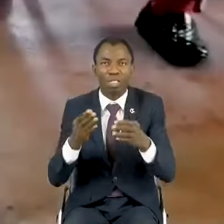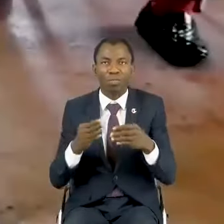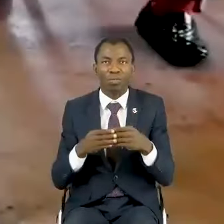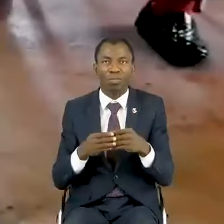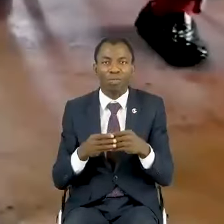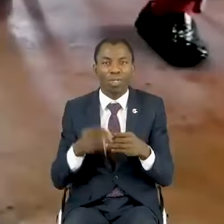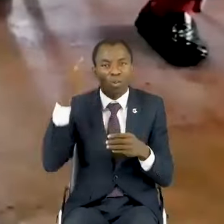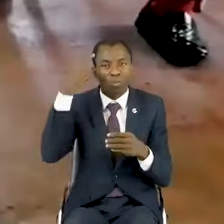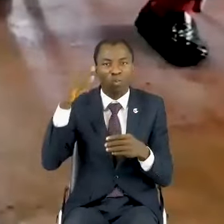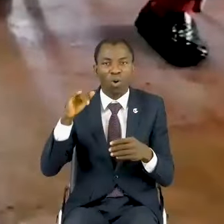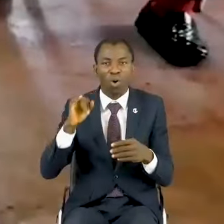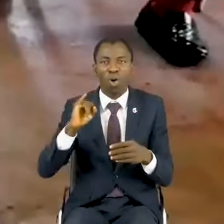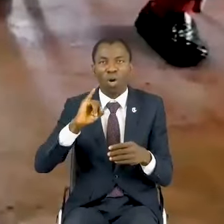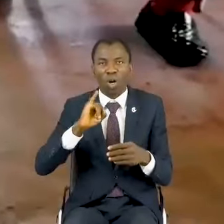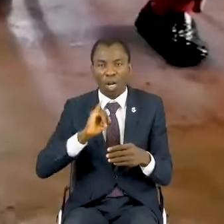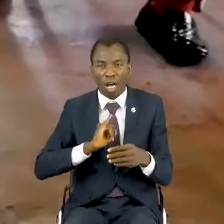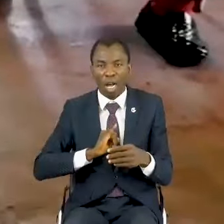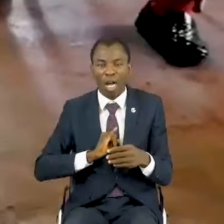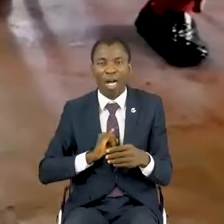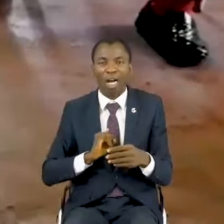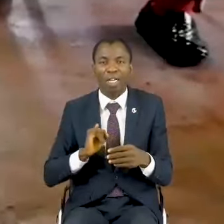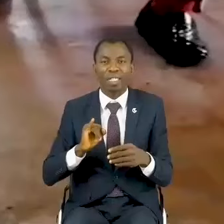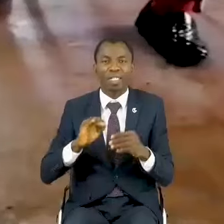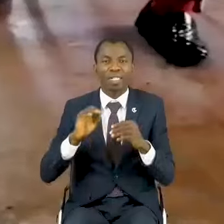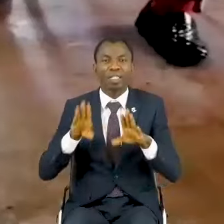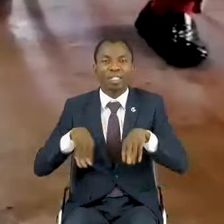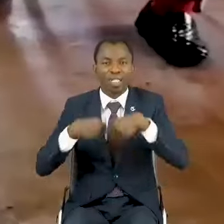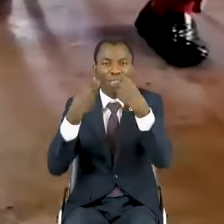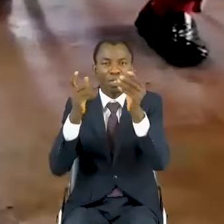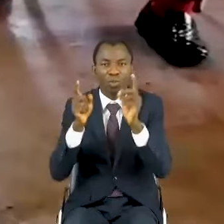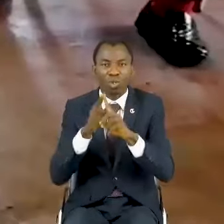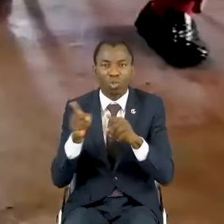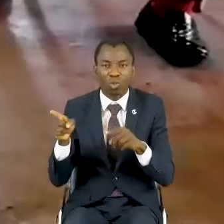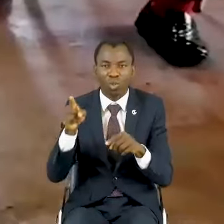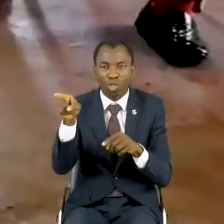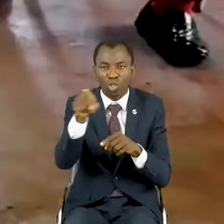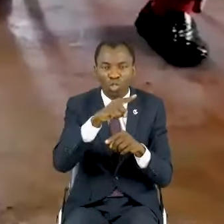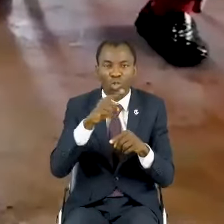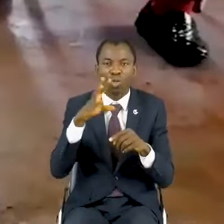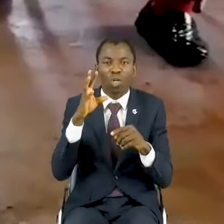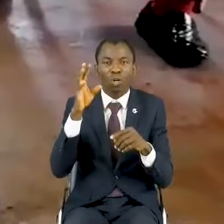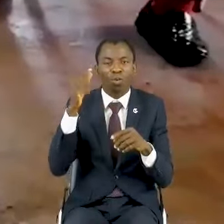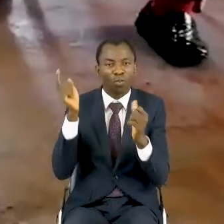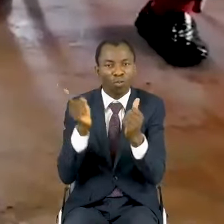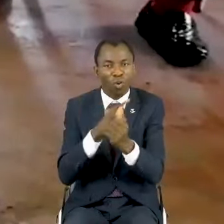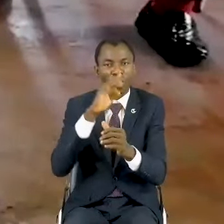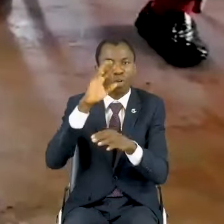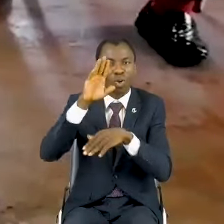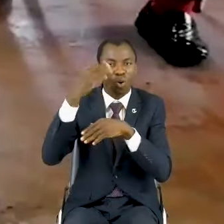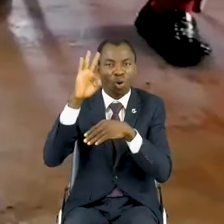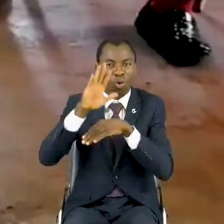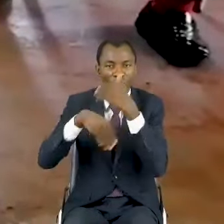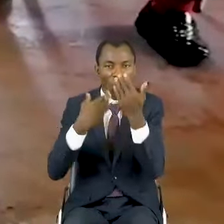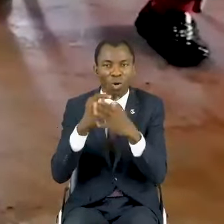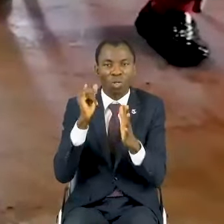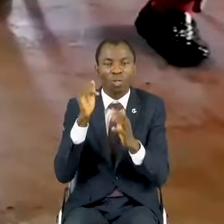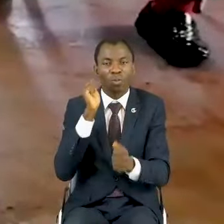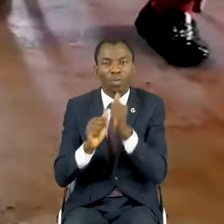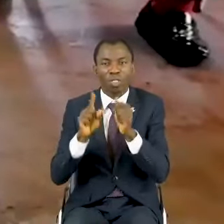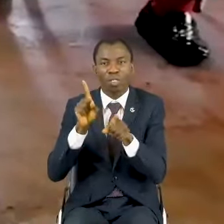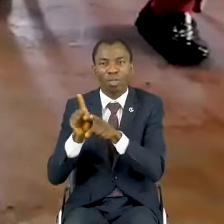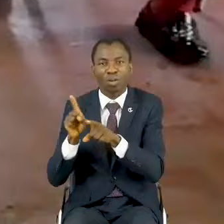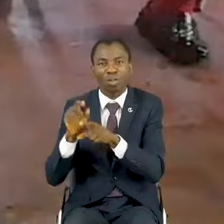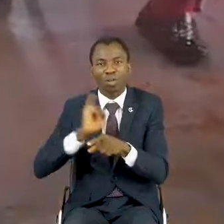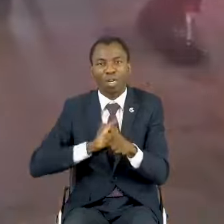I delivered unto you, first of all, that which I also